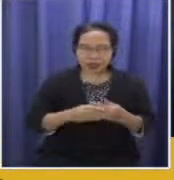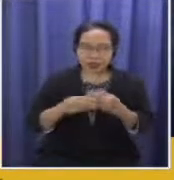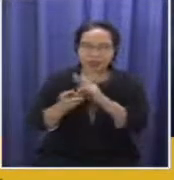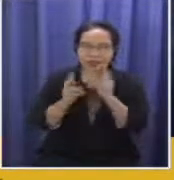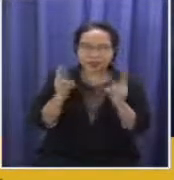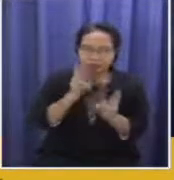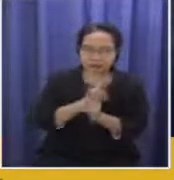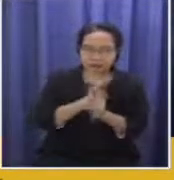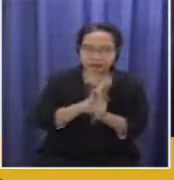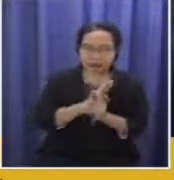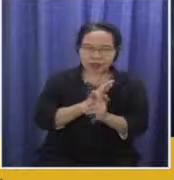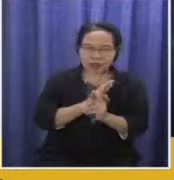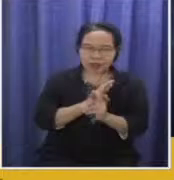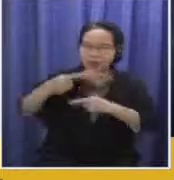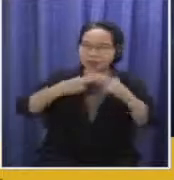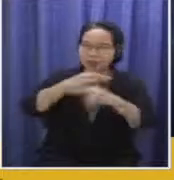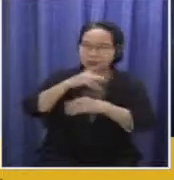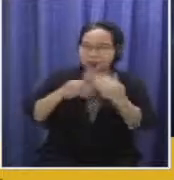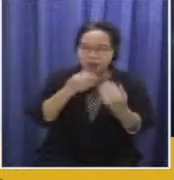may